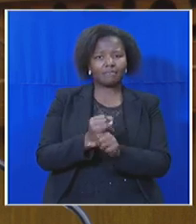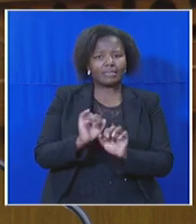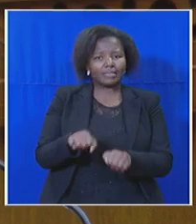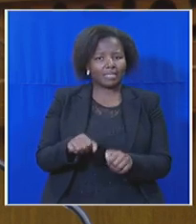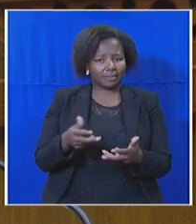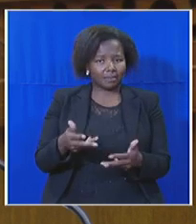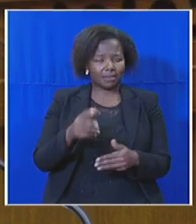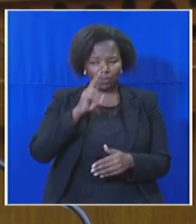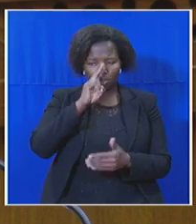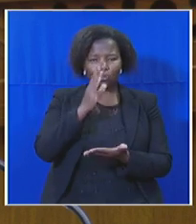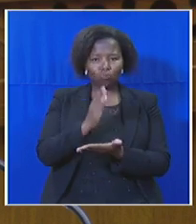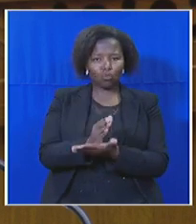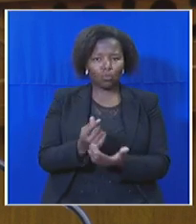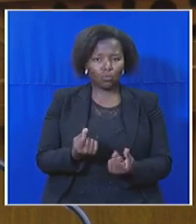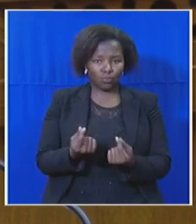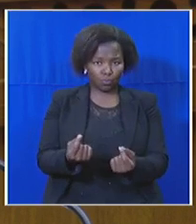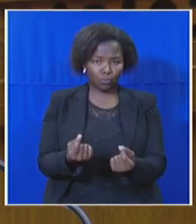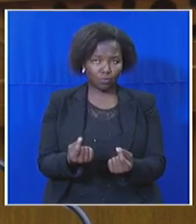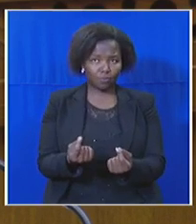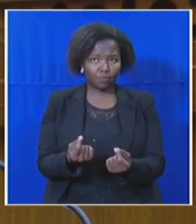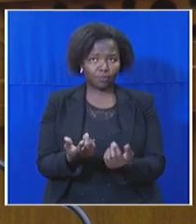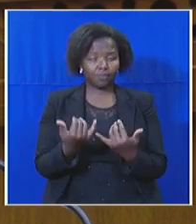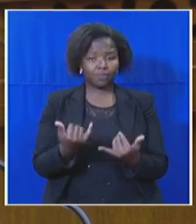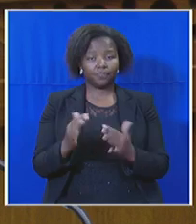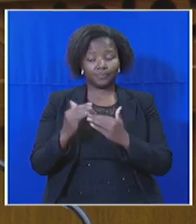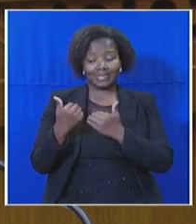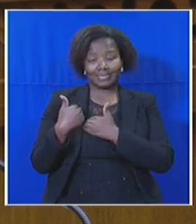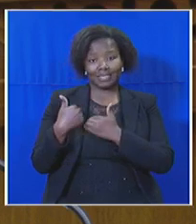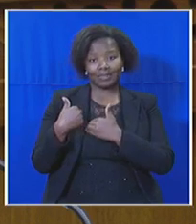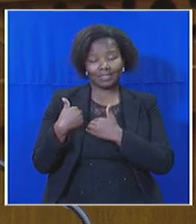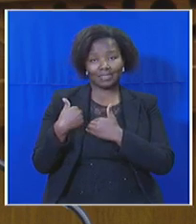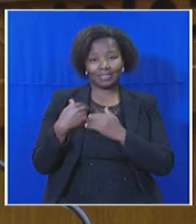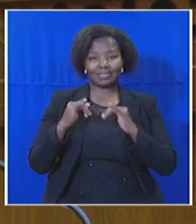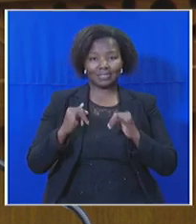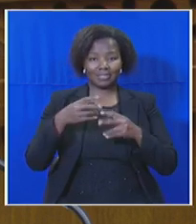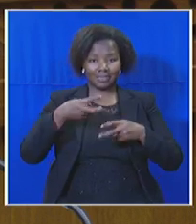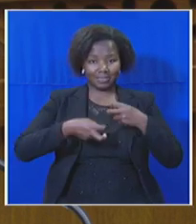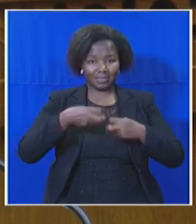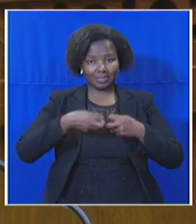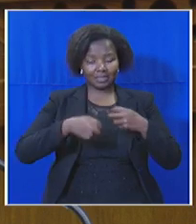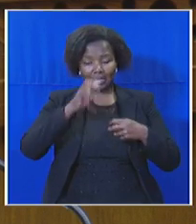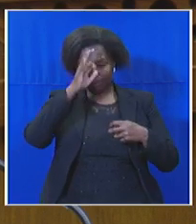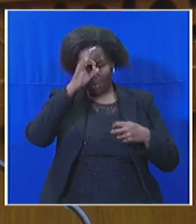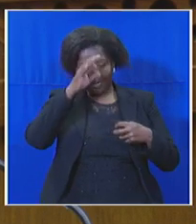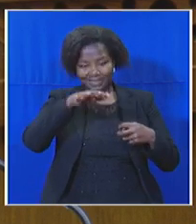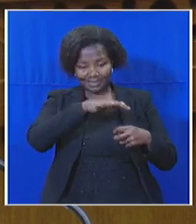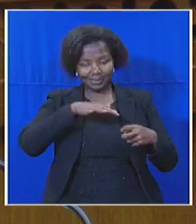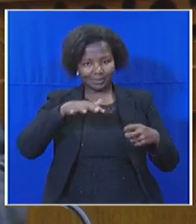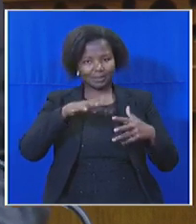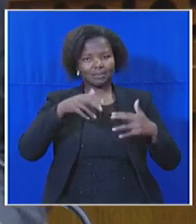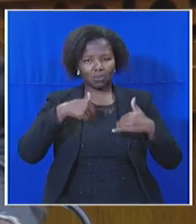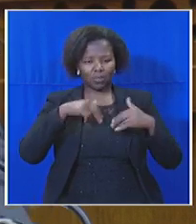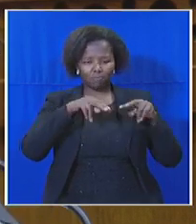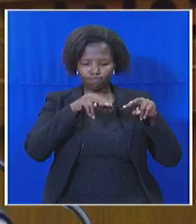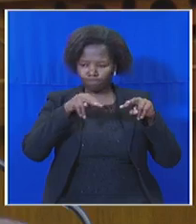enhance preventative measures. Security vulnerabilities of police station premises will be looked into with a view